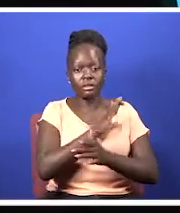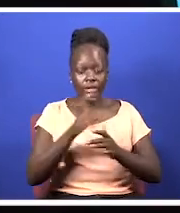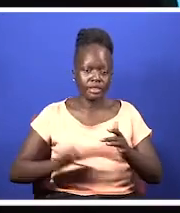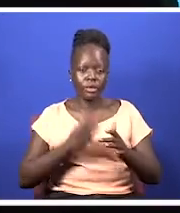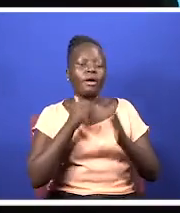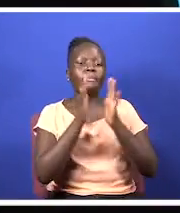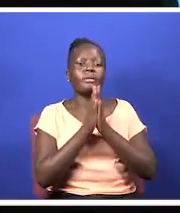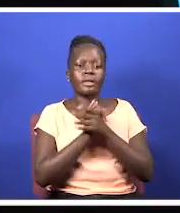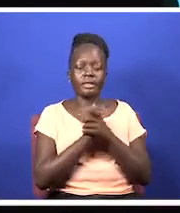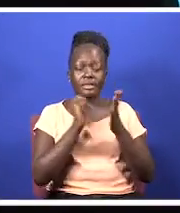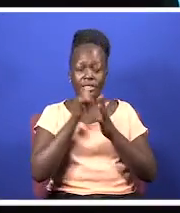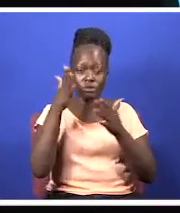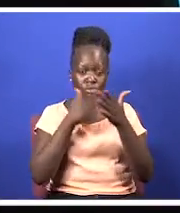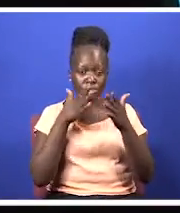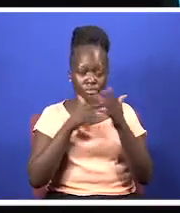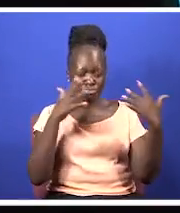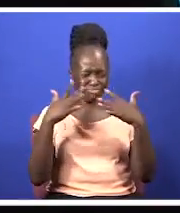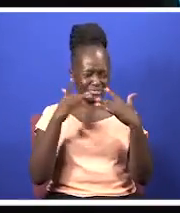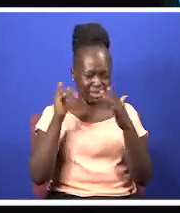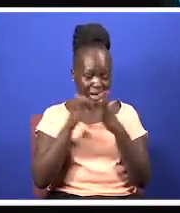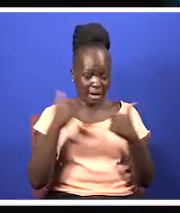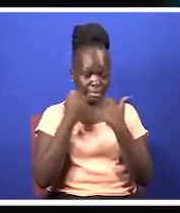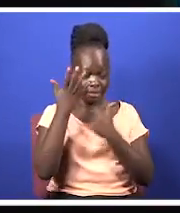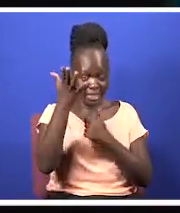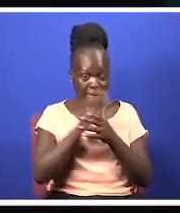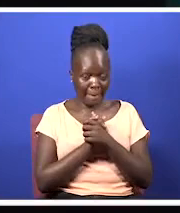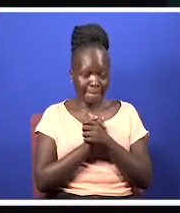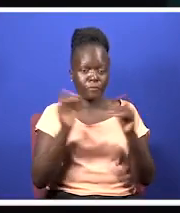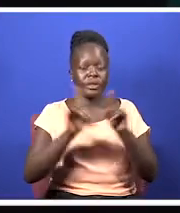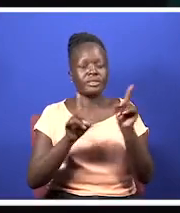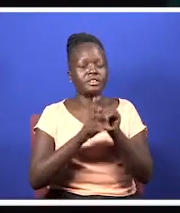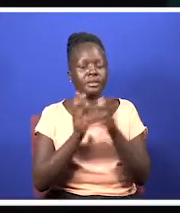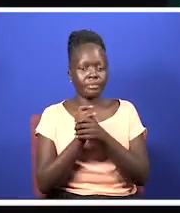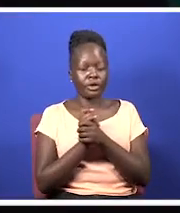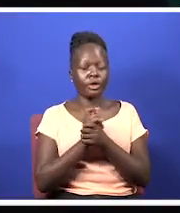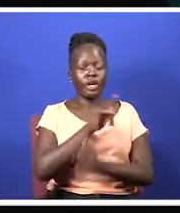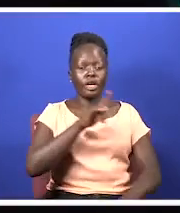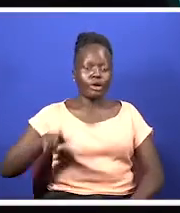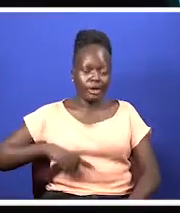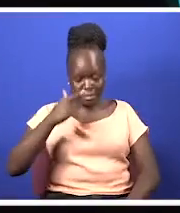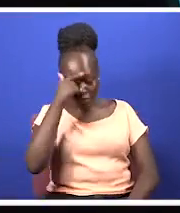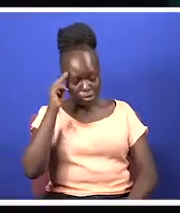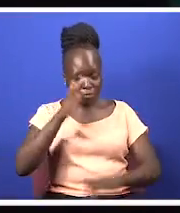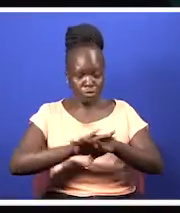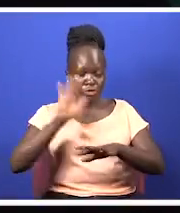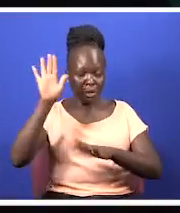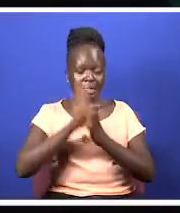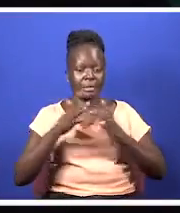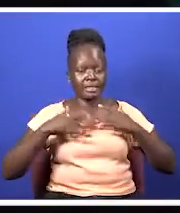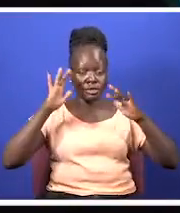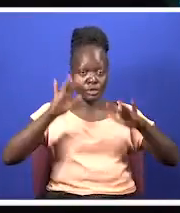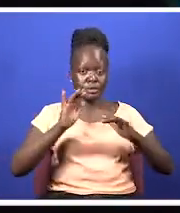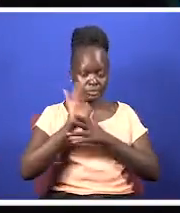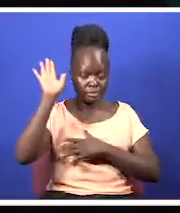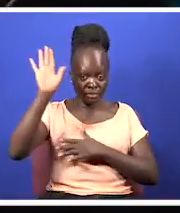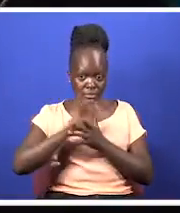we want to pray that you will stop the war that is taking place. And that, Lord, because of your goodness and your mercy,